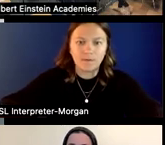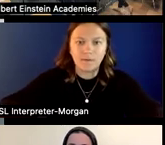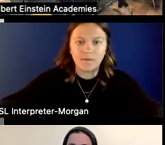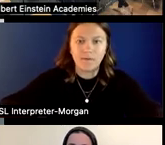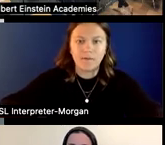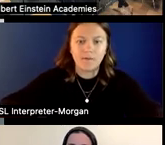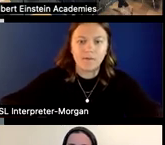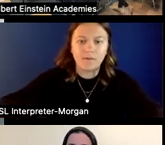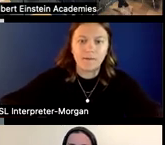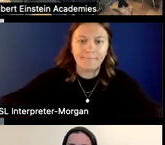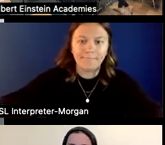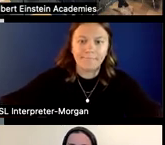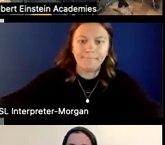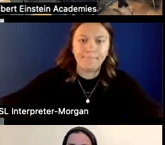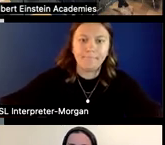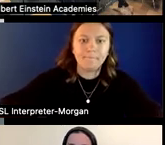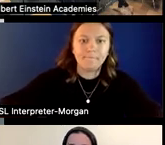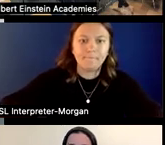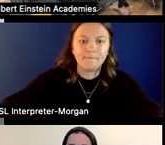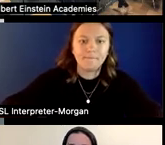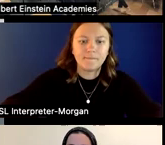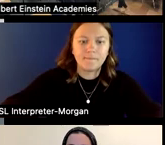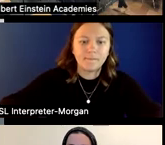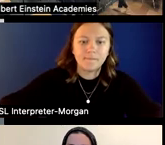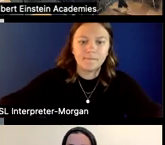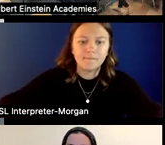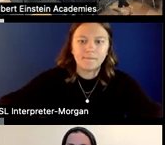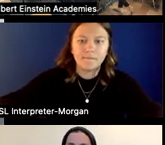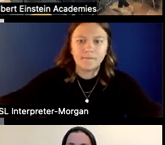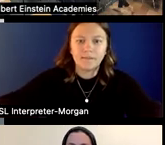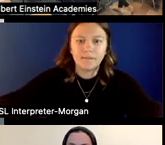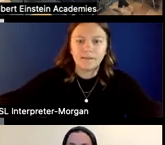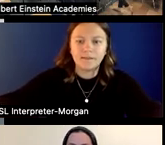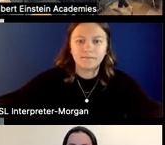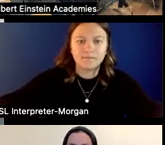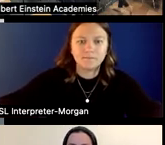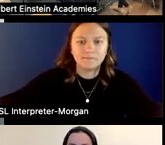Yeah. So the H second silent H sounds good. We'll talk about that in a little